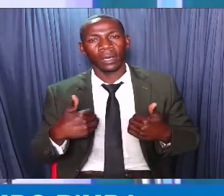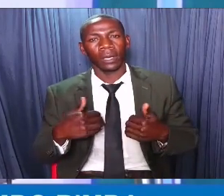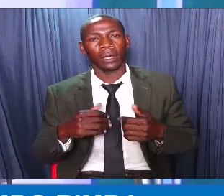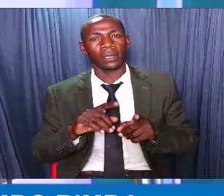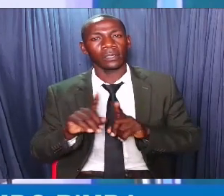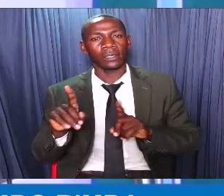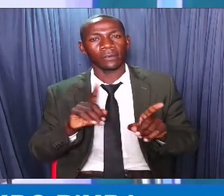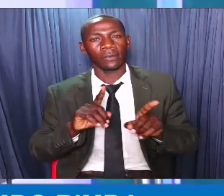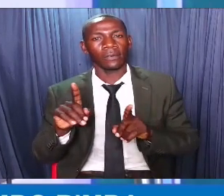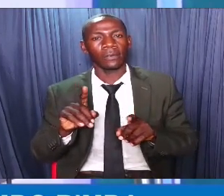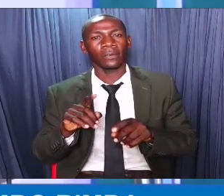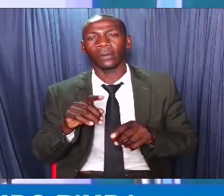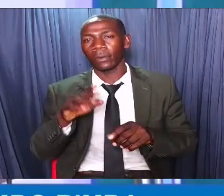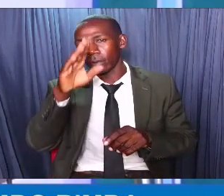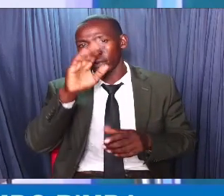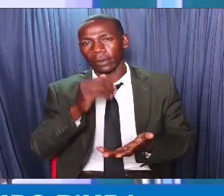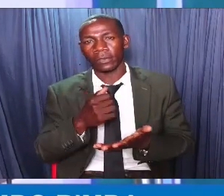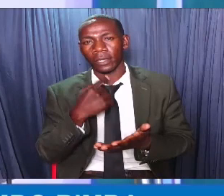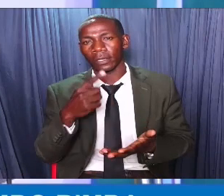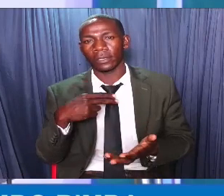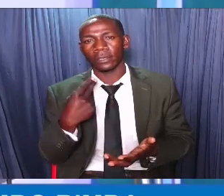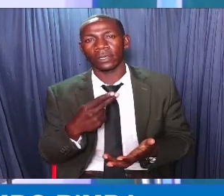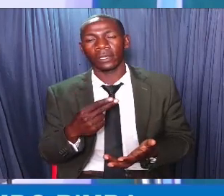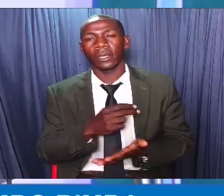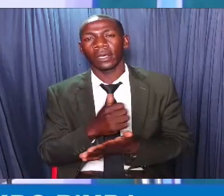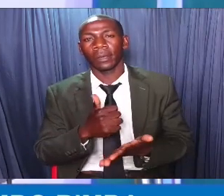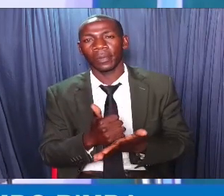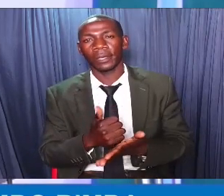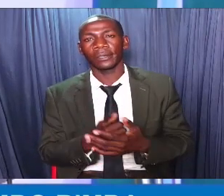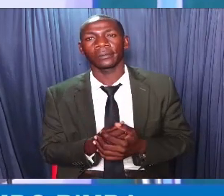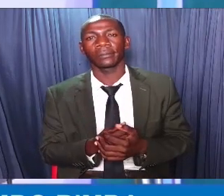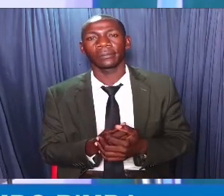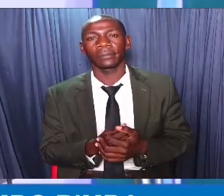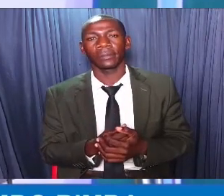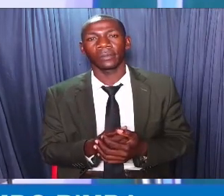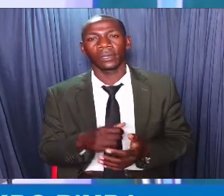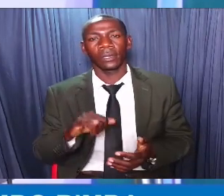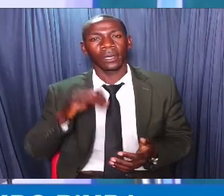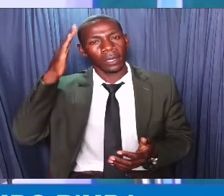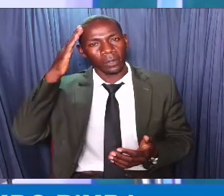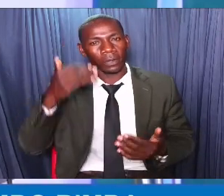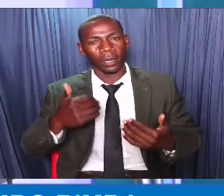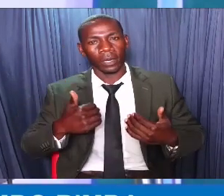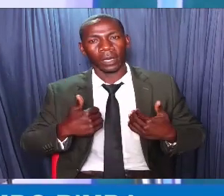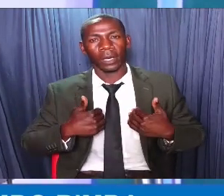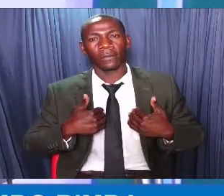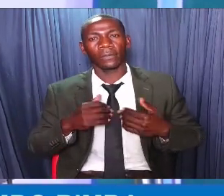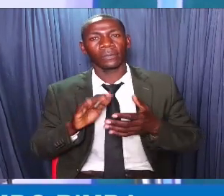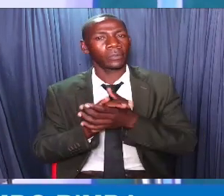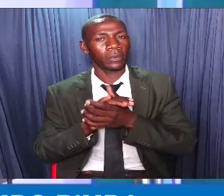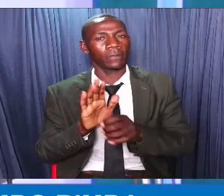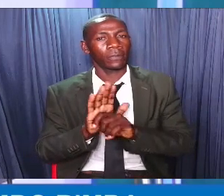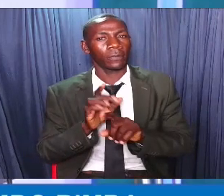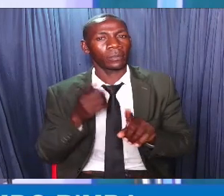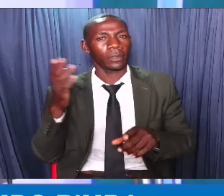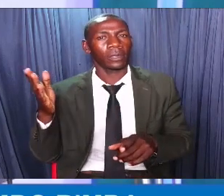mwenyewe atatuambia. She traveled, she'll tell us herself. Amen. Amen. Najua ana salamu nyingi kutoka huko. I know she has so many